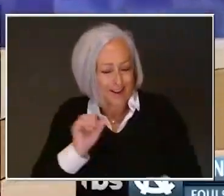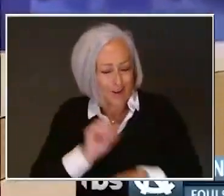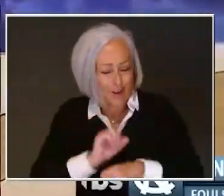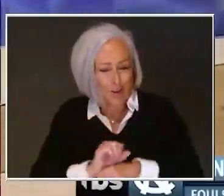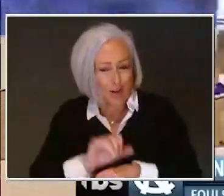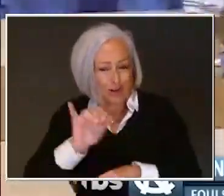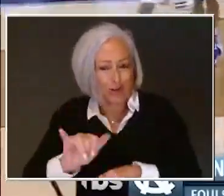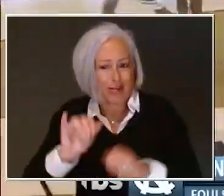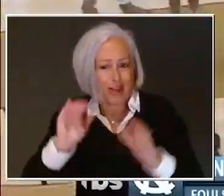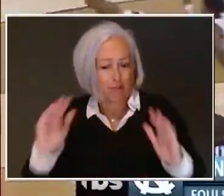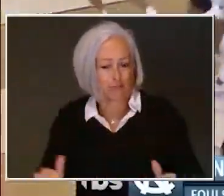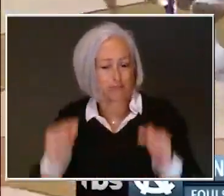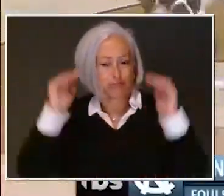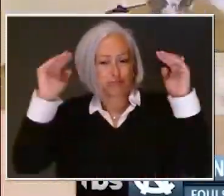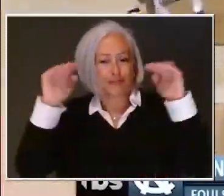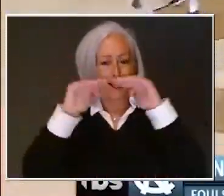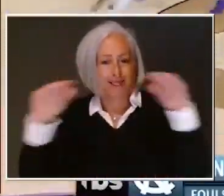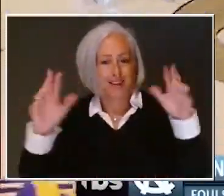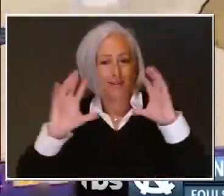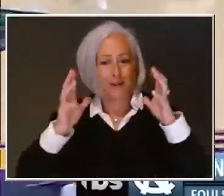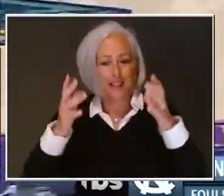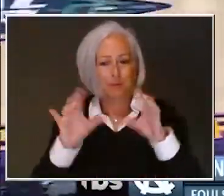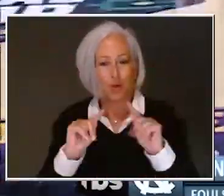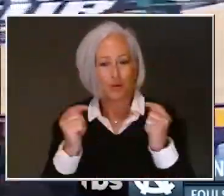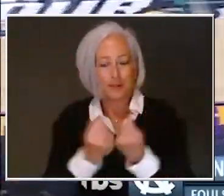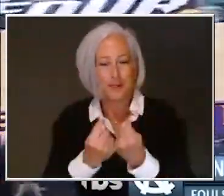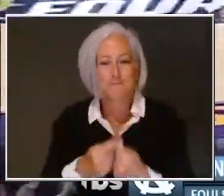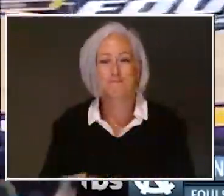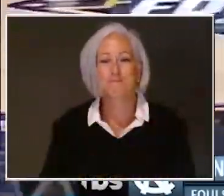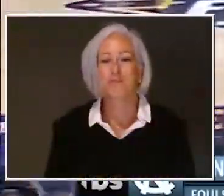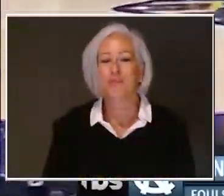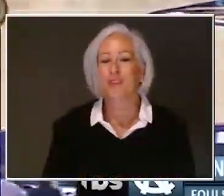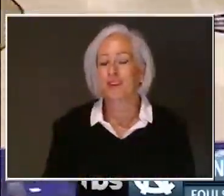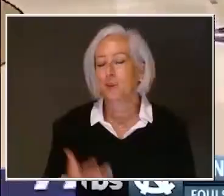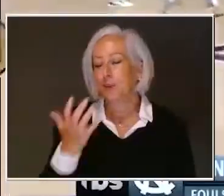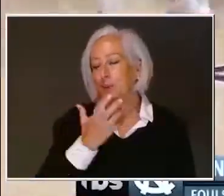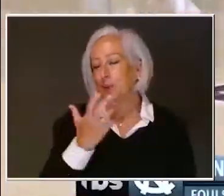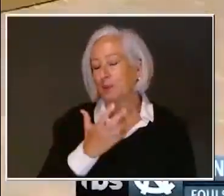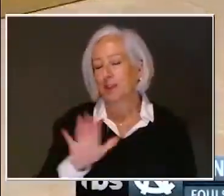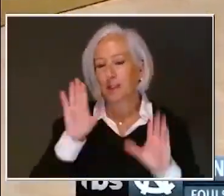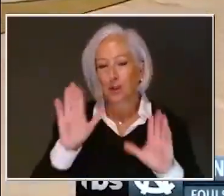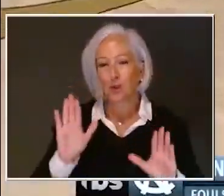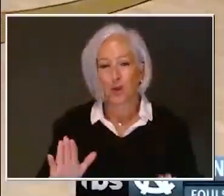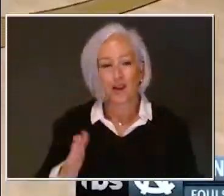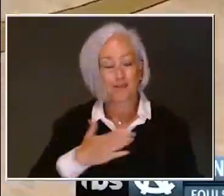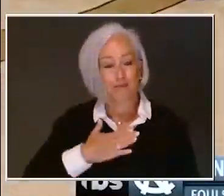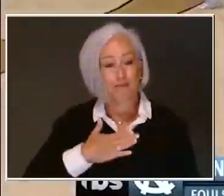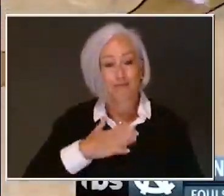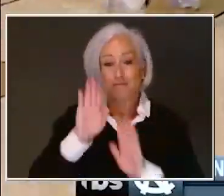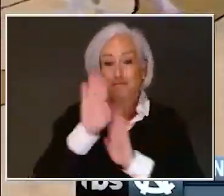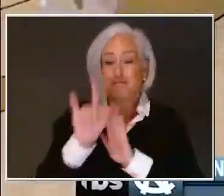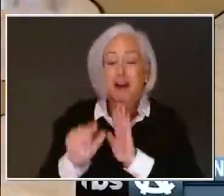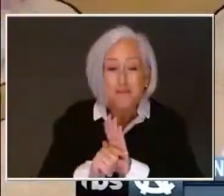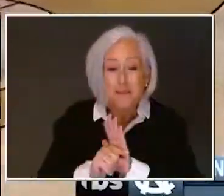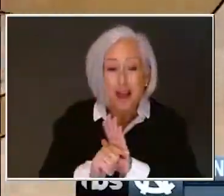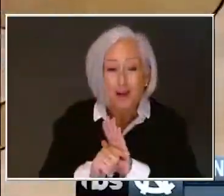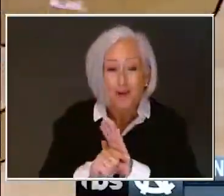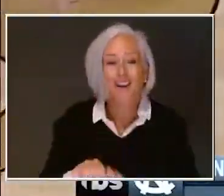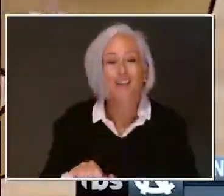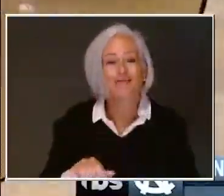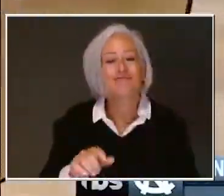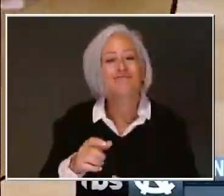team here in this area? Well, it's wonderful. My background is in athletics,